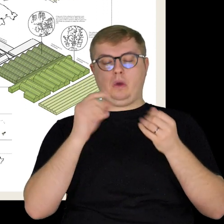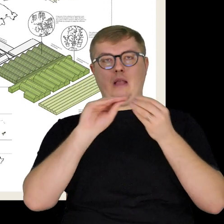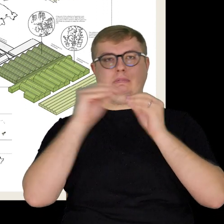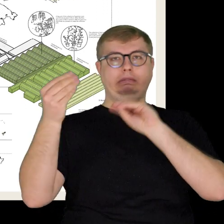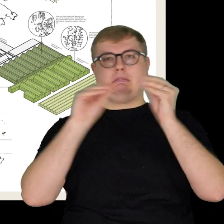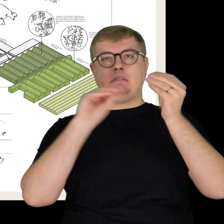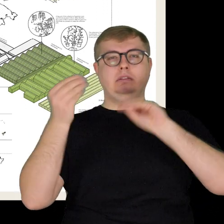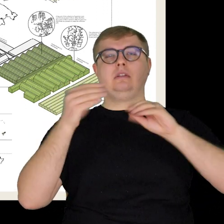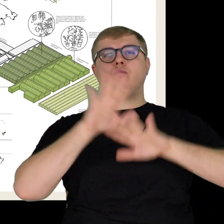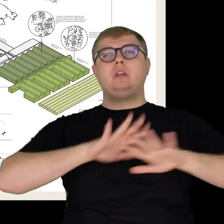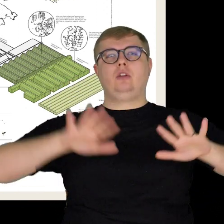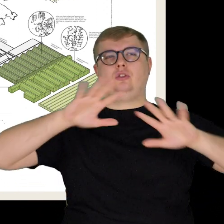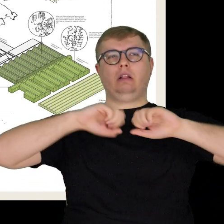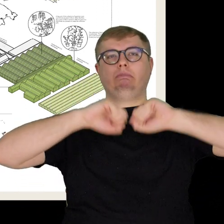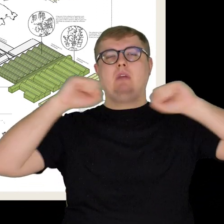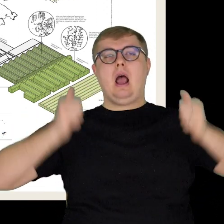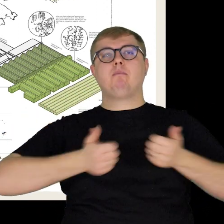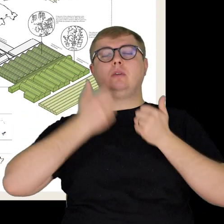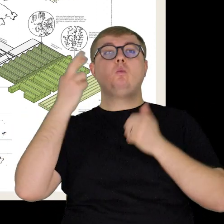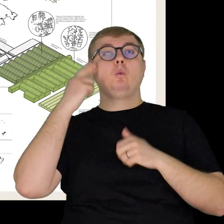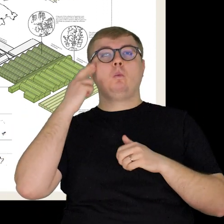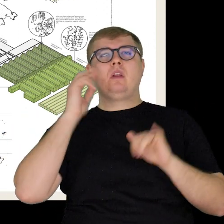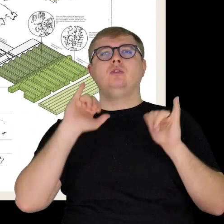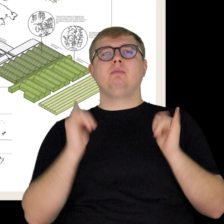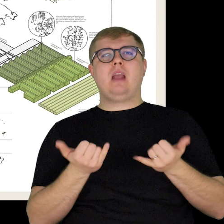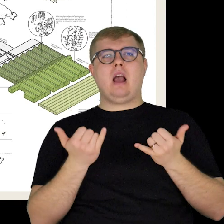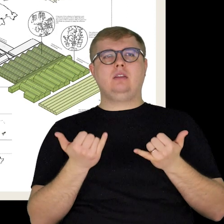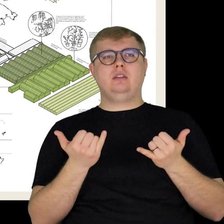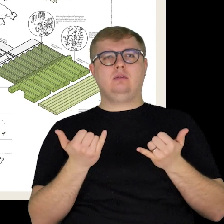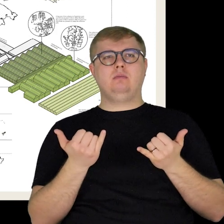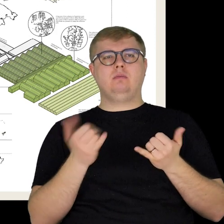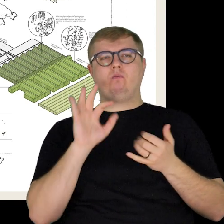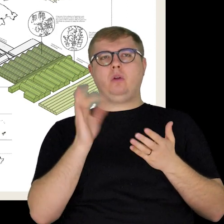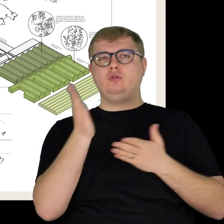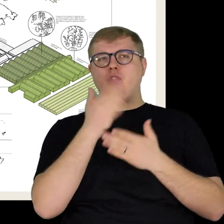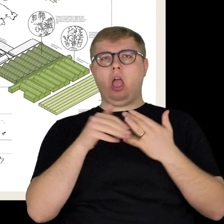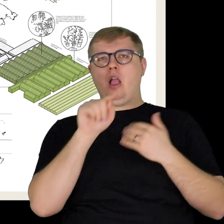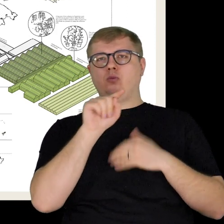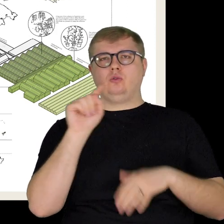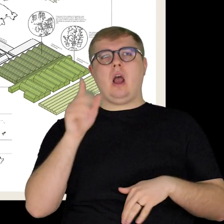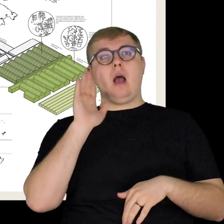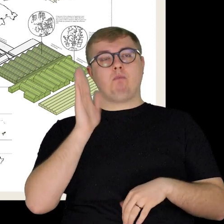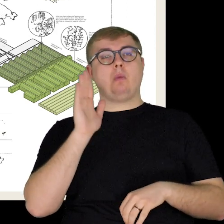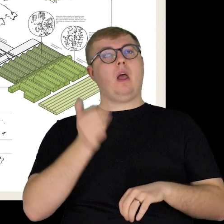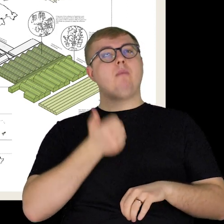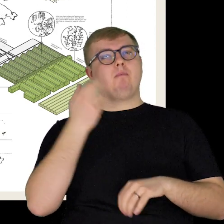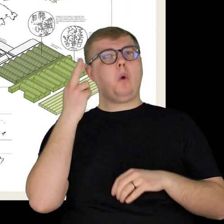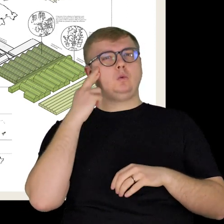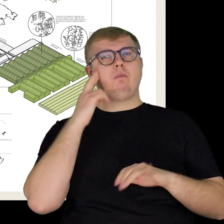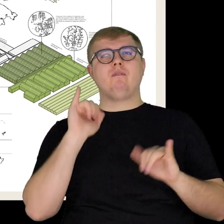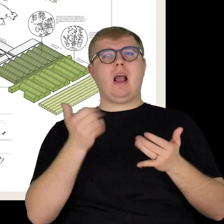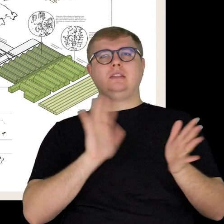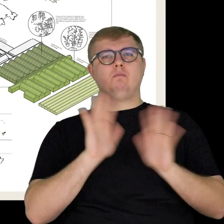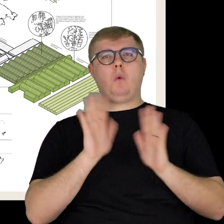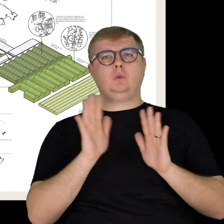to understand what the constituent parts are, and then further to understand how maybe structures